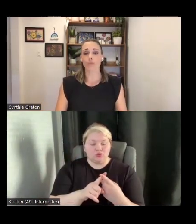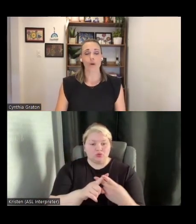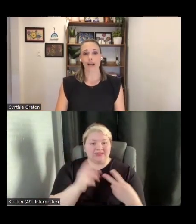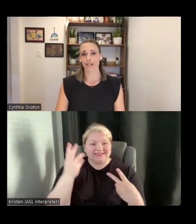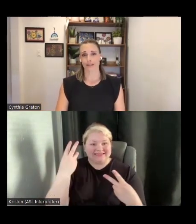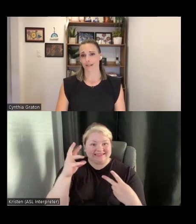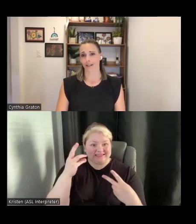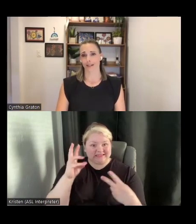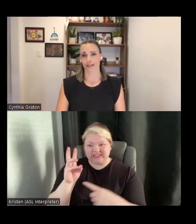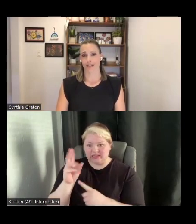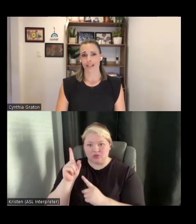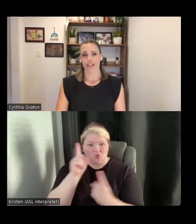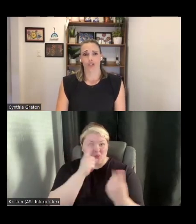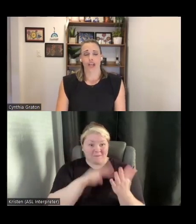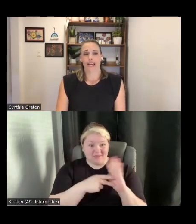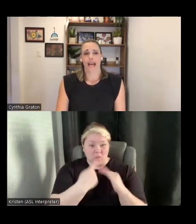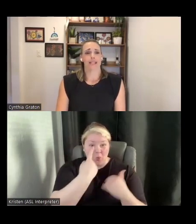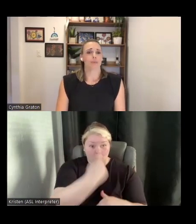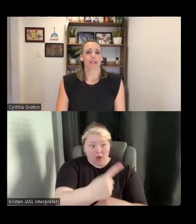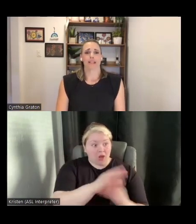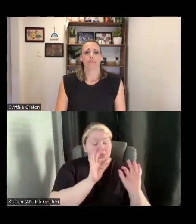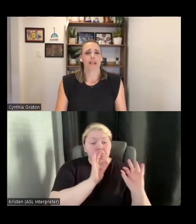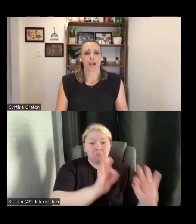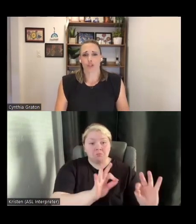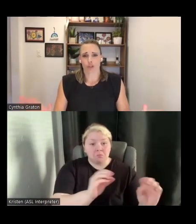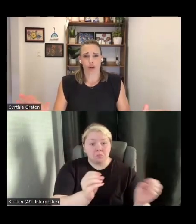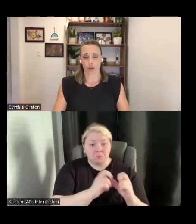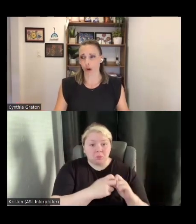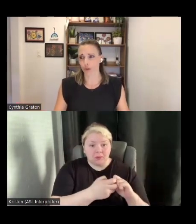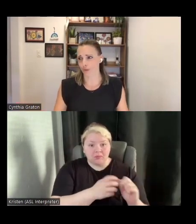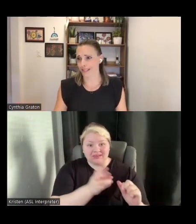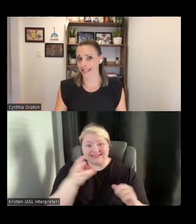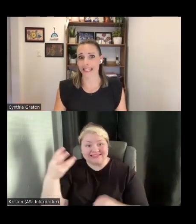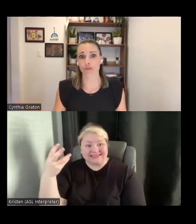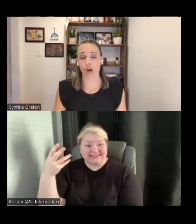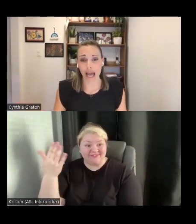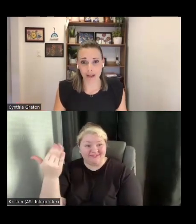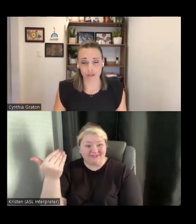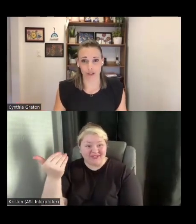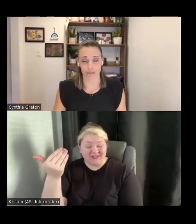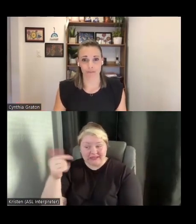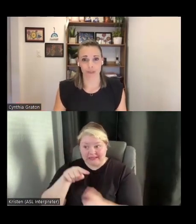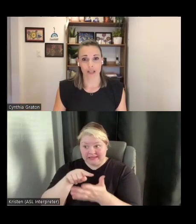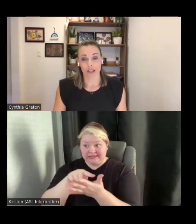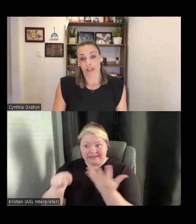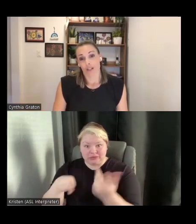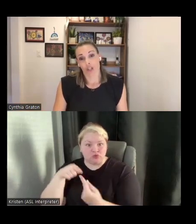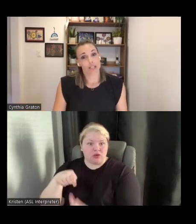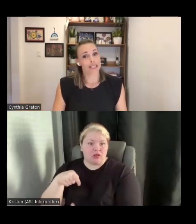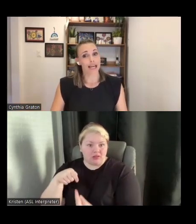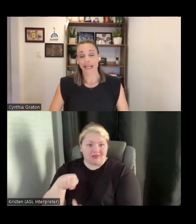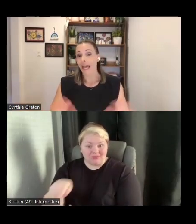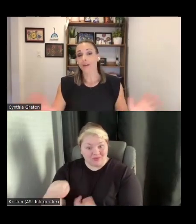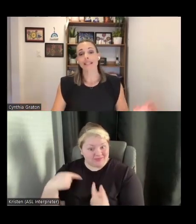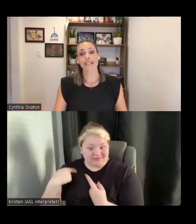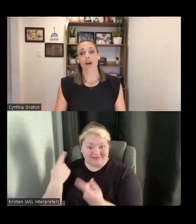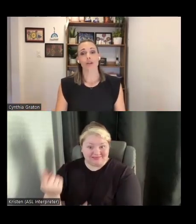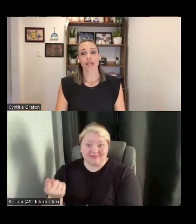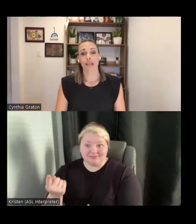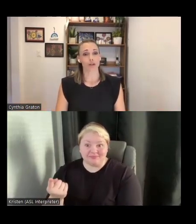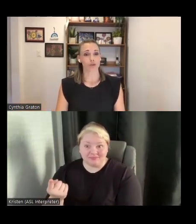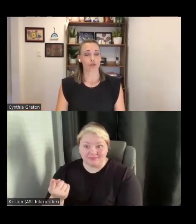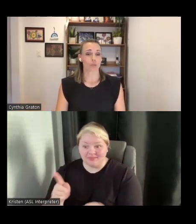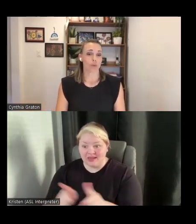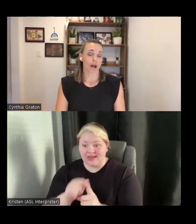No surprises here. Jake has been keeping us on our toes since forever, just like countless